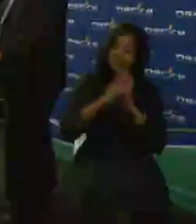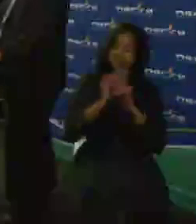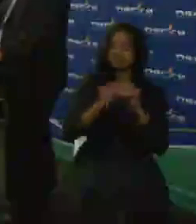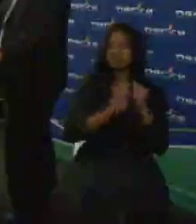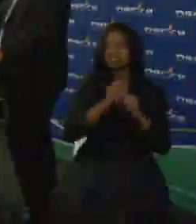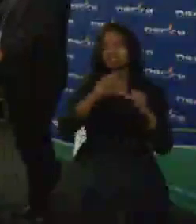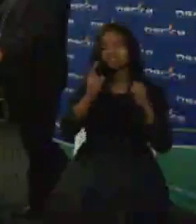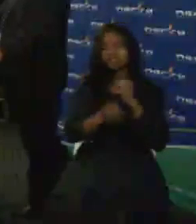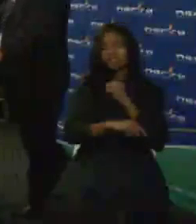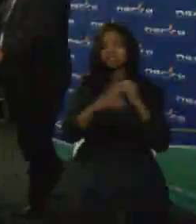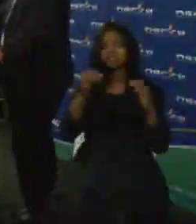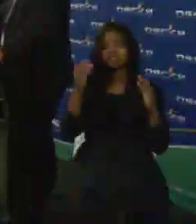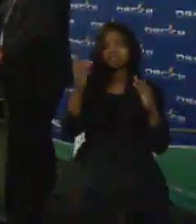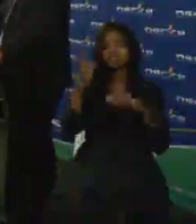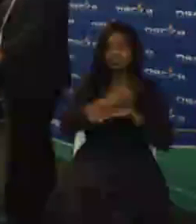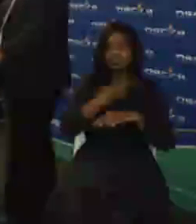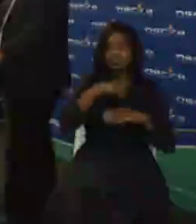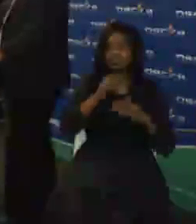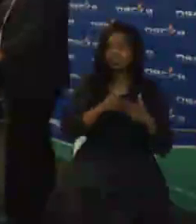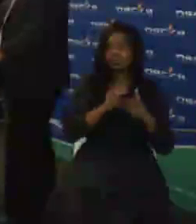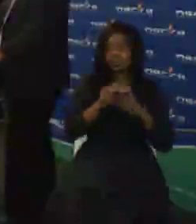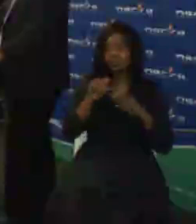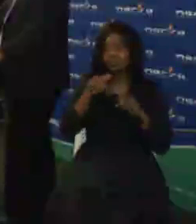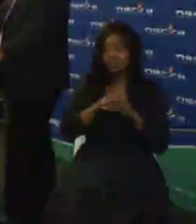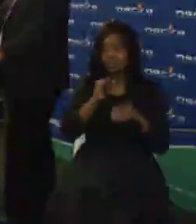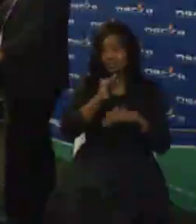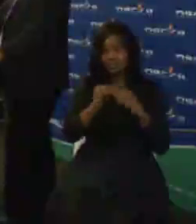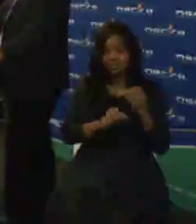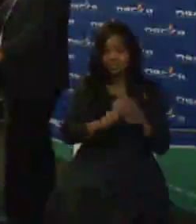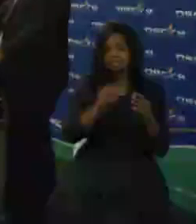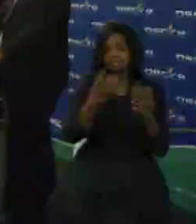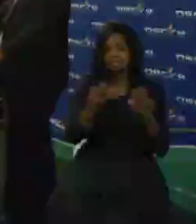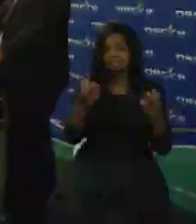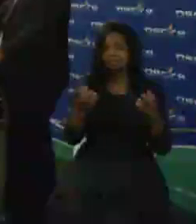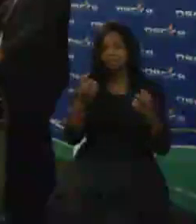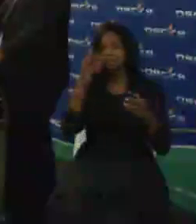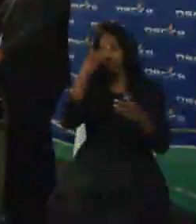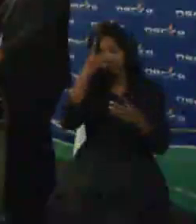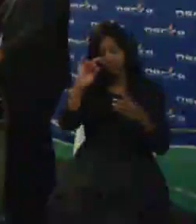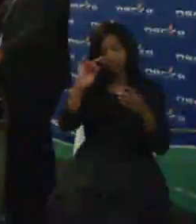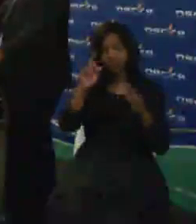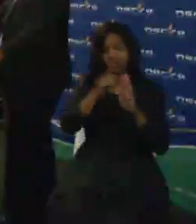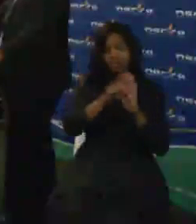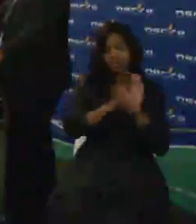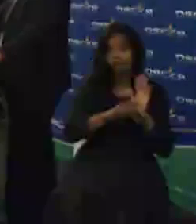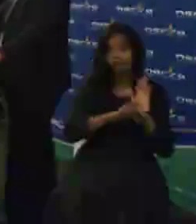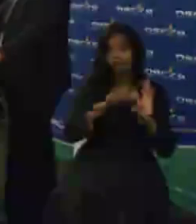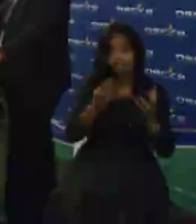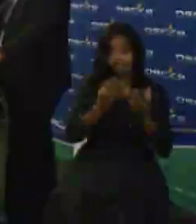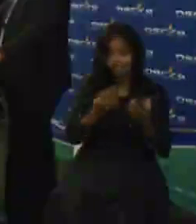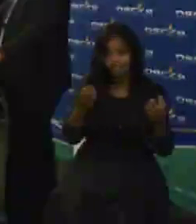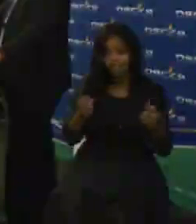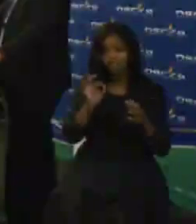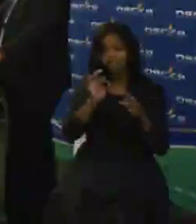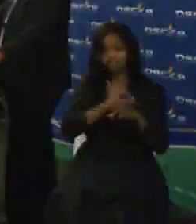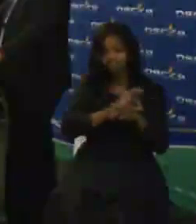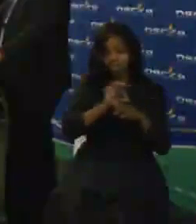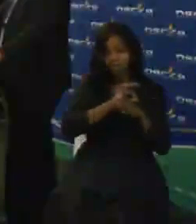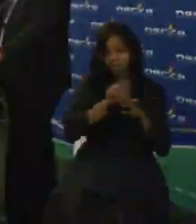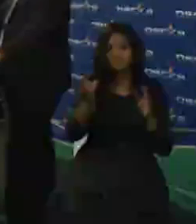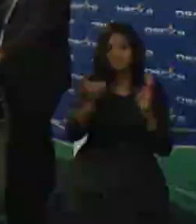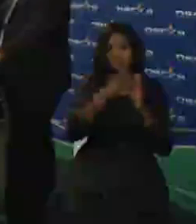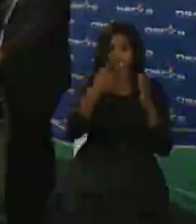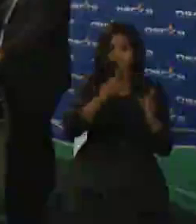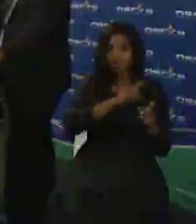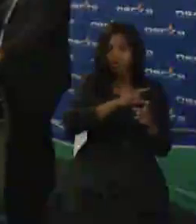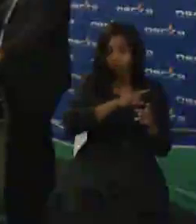day, we are guided by an integrated resource plan and government policy. The resource plan indicates what stations